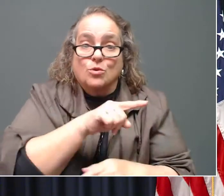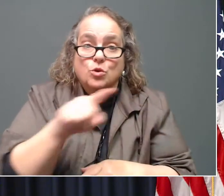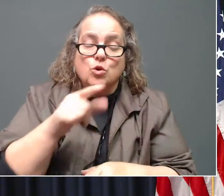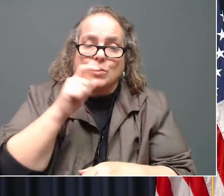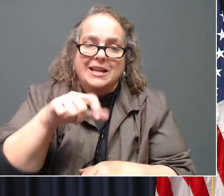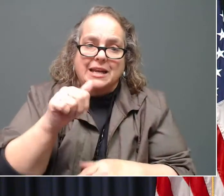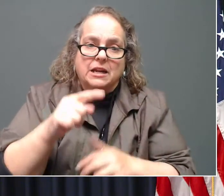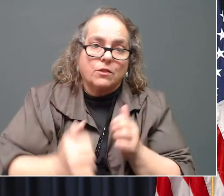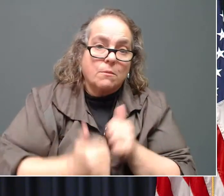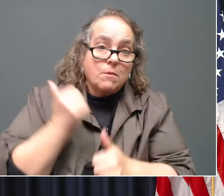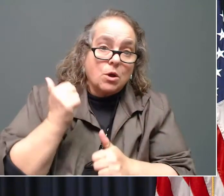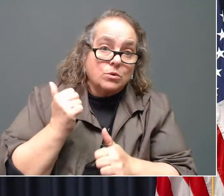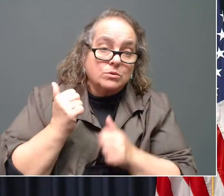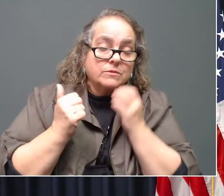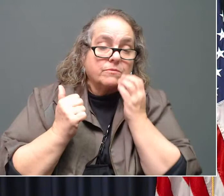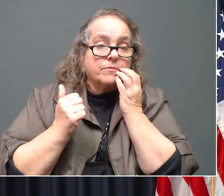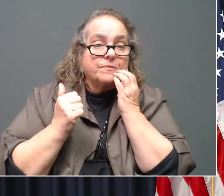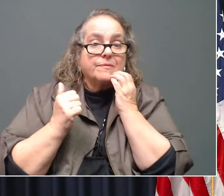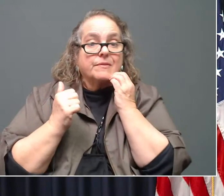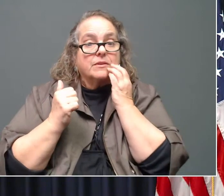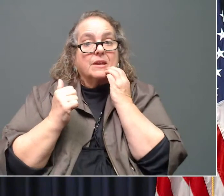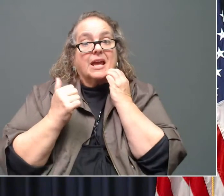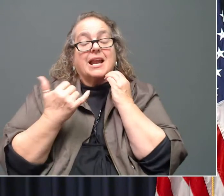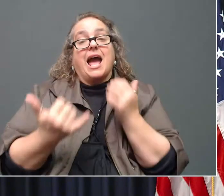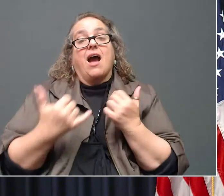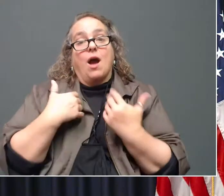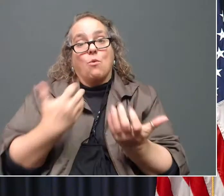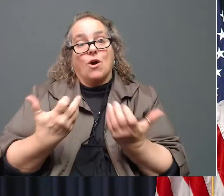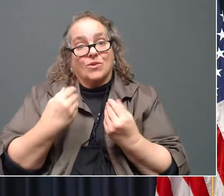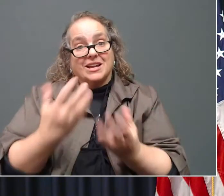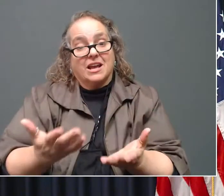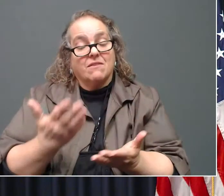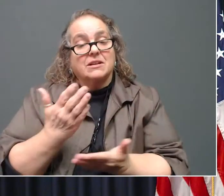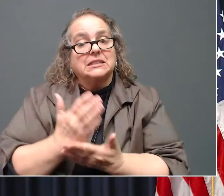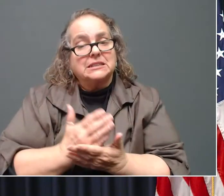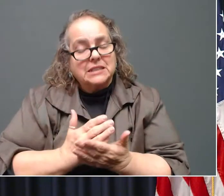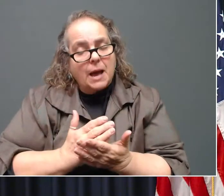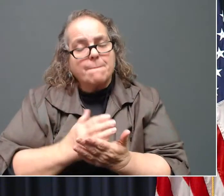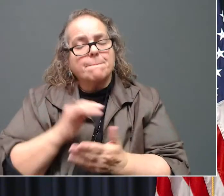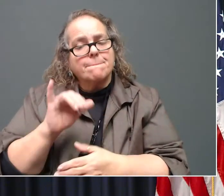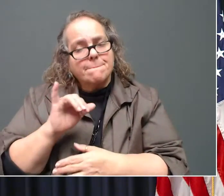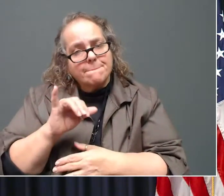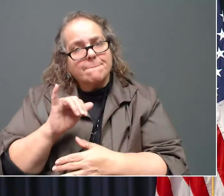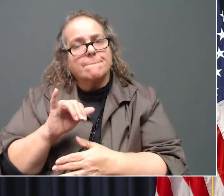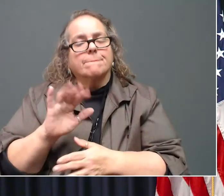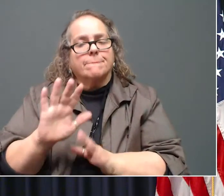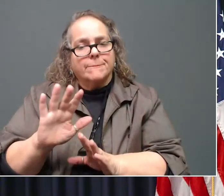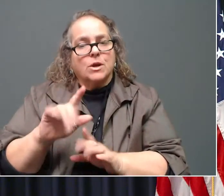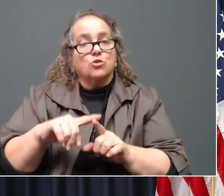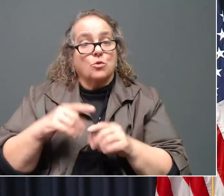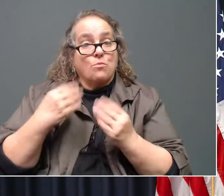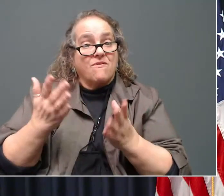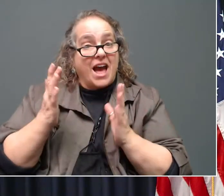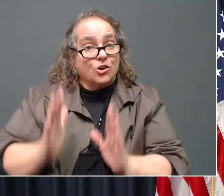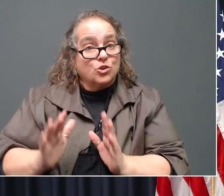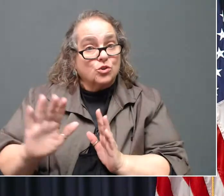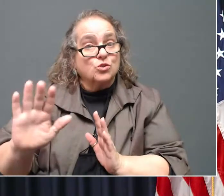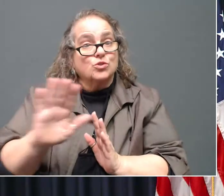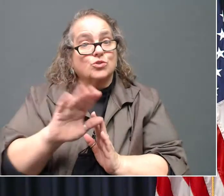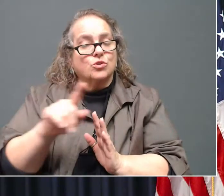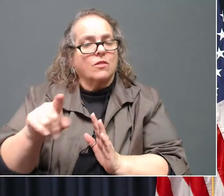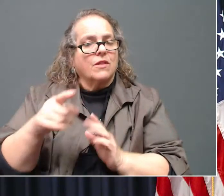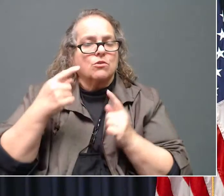give some grace to the providers that are out there because they're trying to get it out. They're trying to not waste one